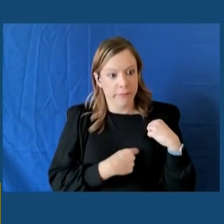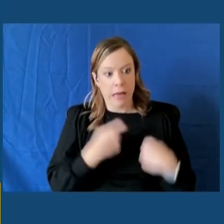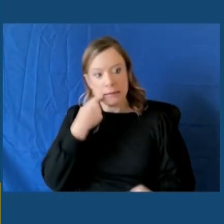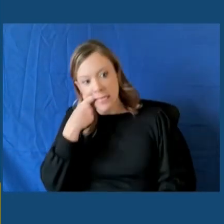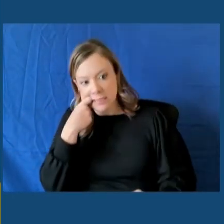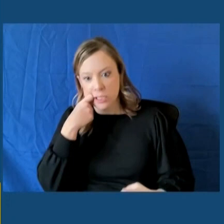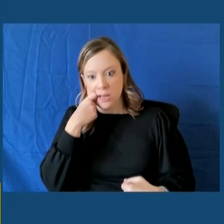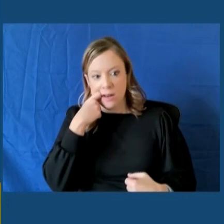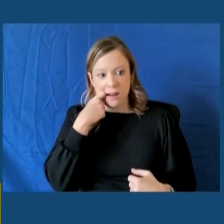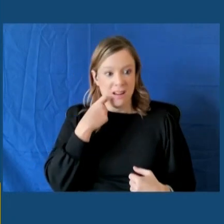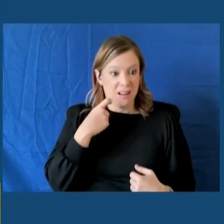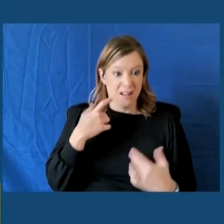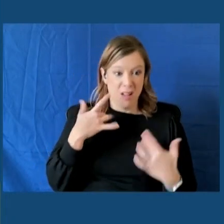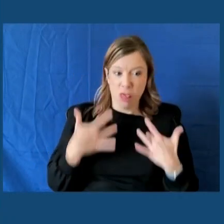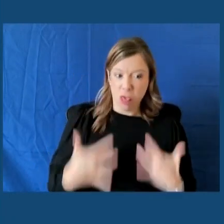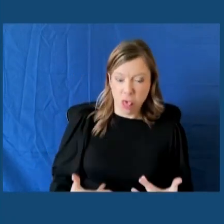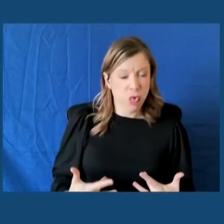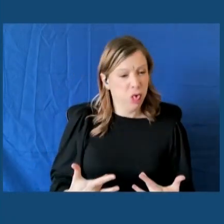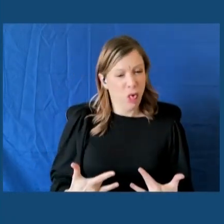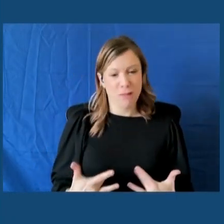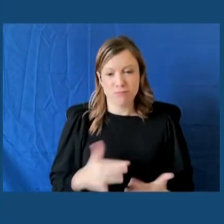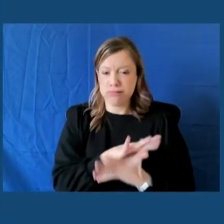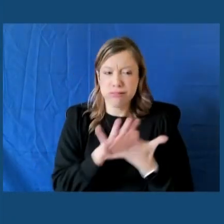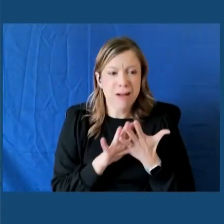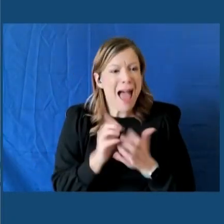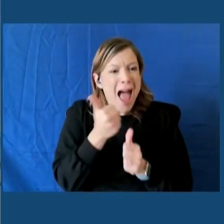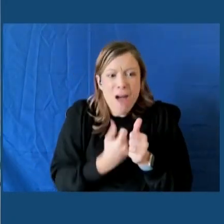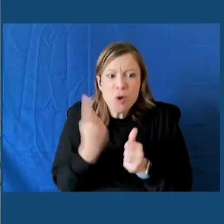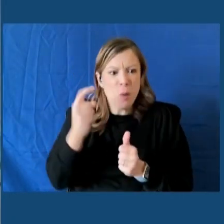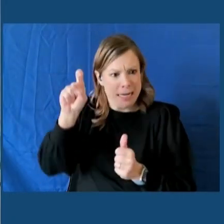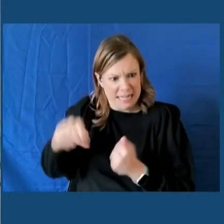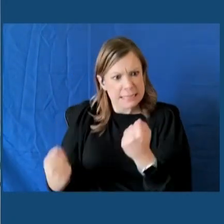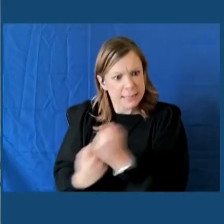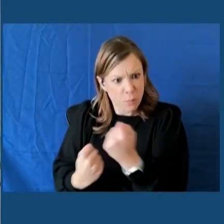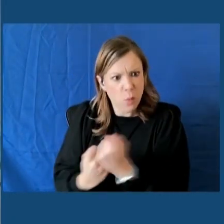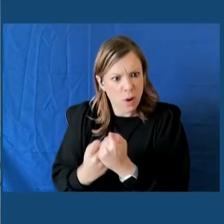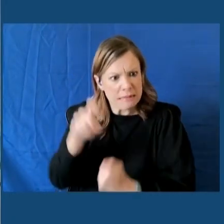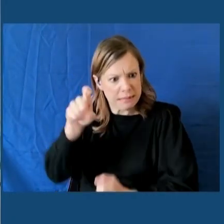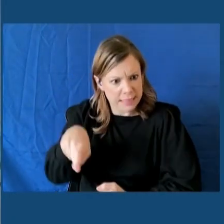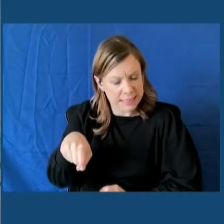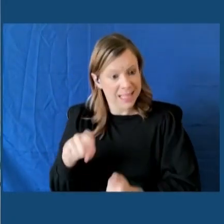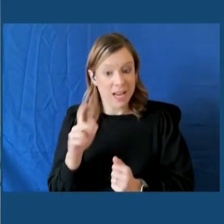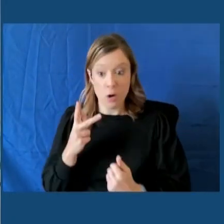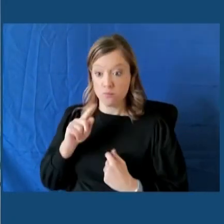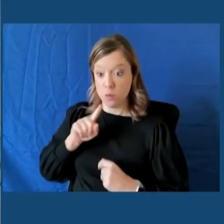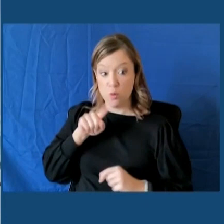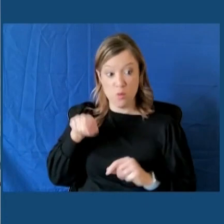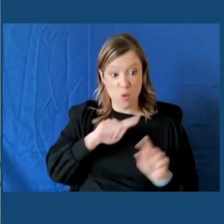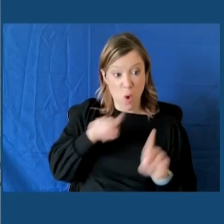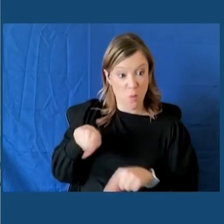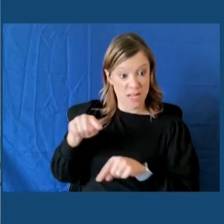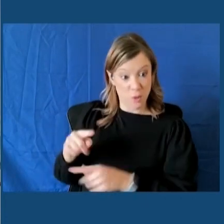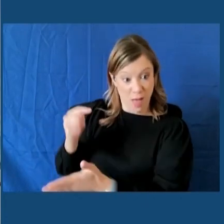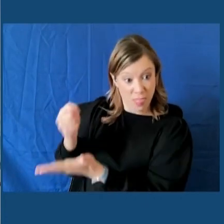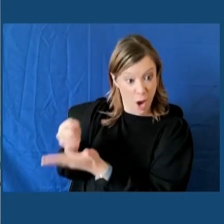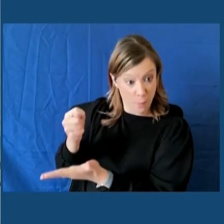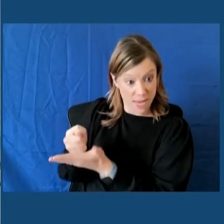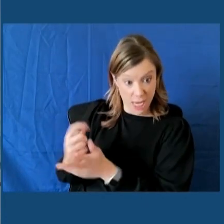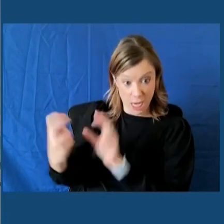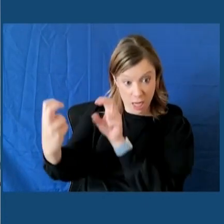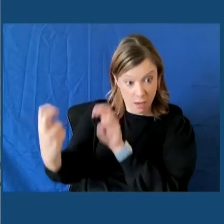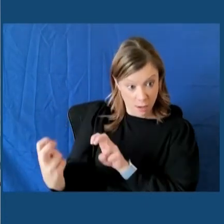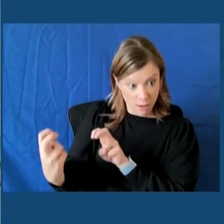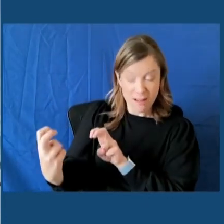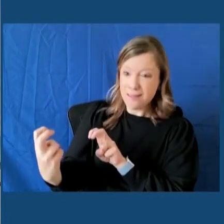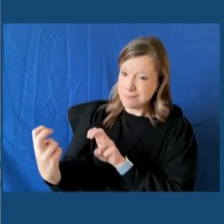or another to get through the struggles of life. But seeing a therapist can be expensive, and some people can't afford